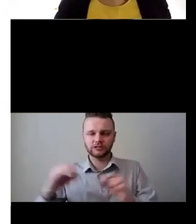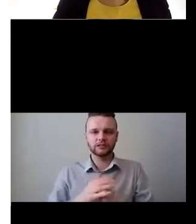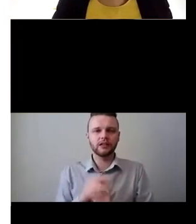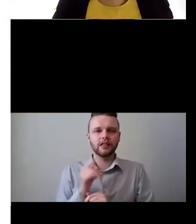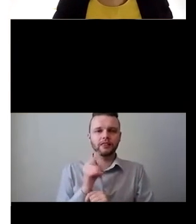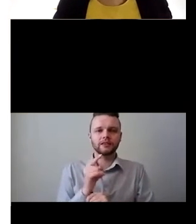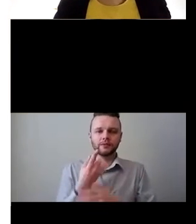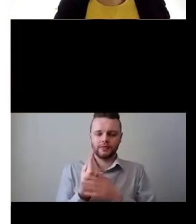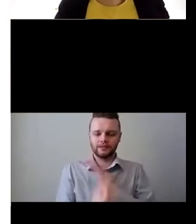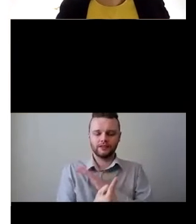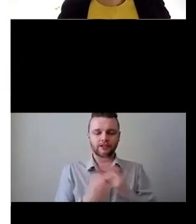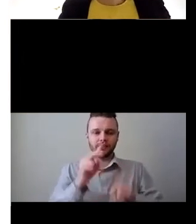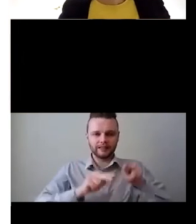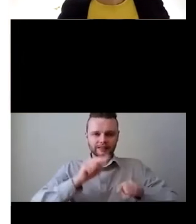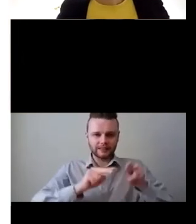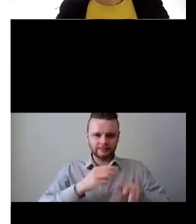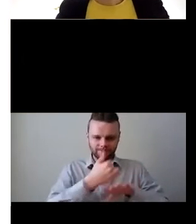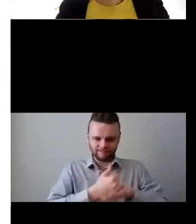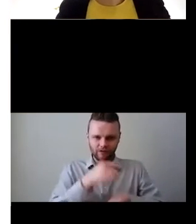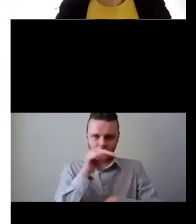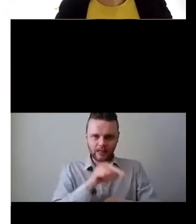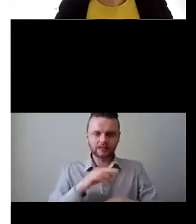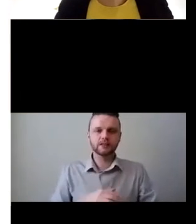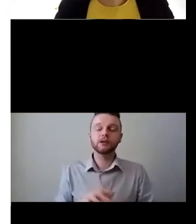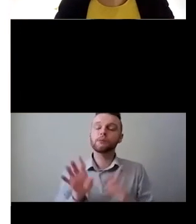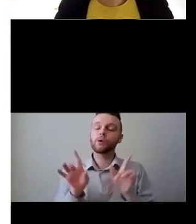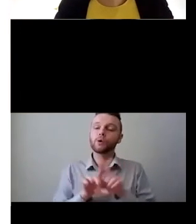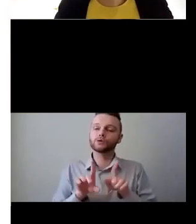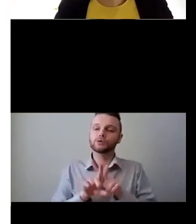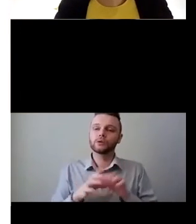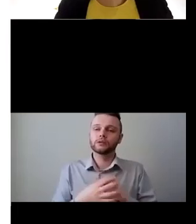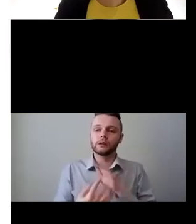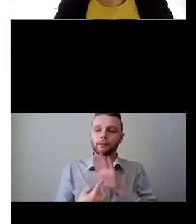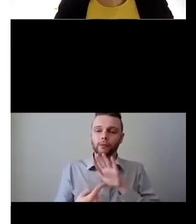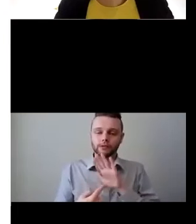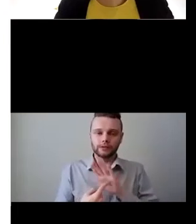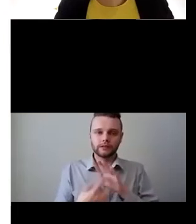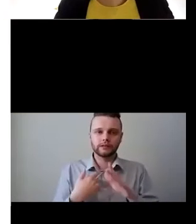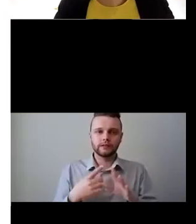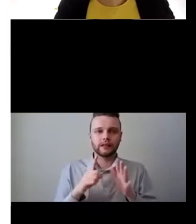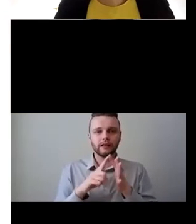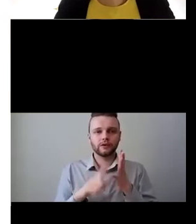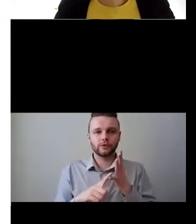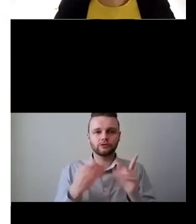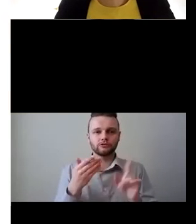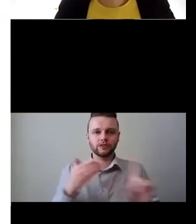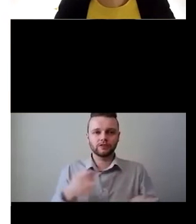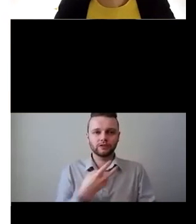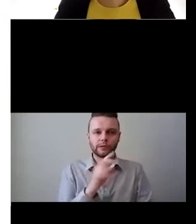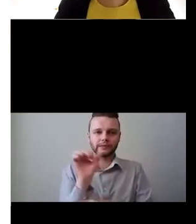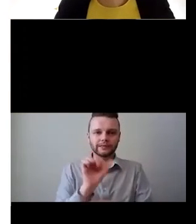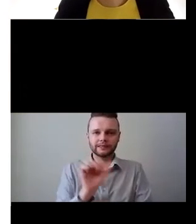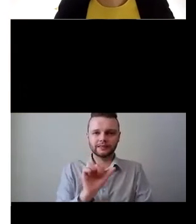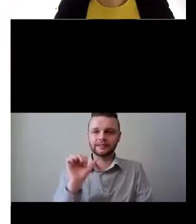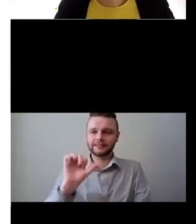individual assessment is rooted. But it's also important to look at the EU Directive 2016/680,